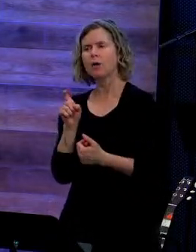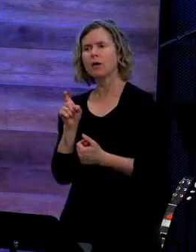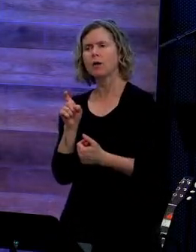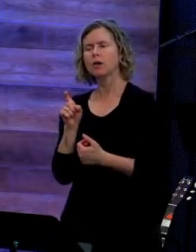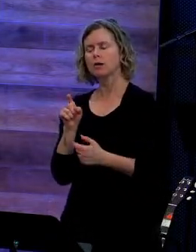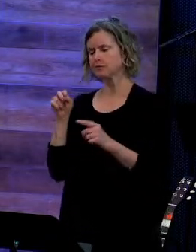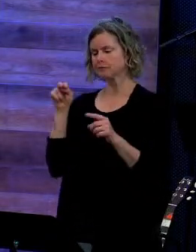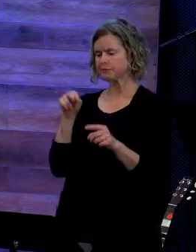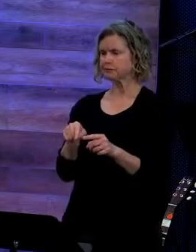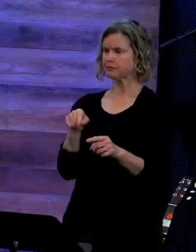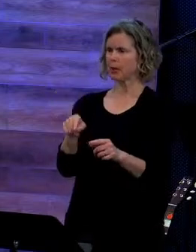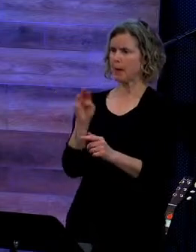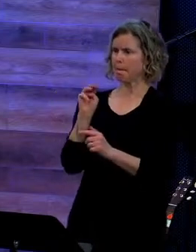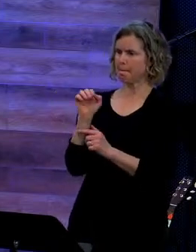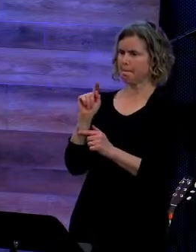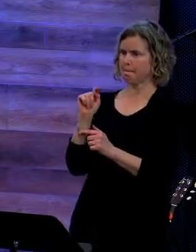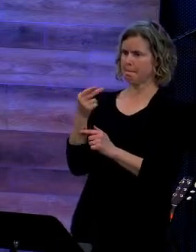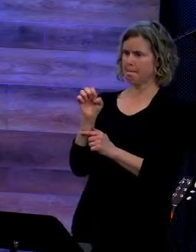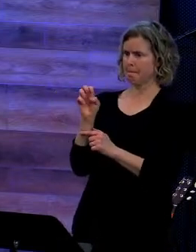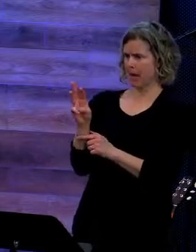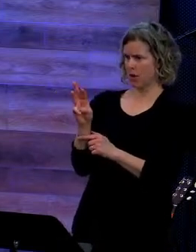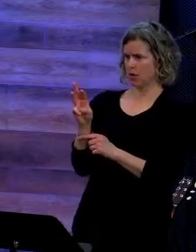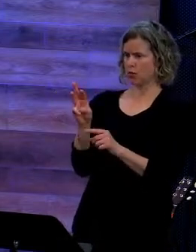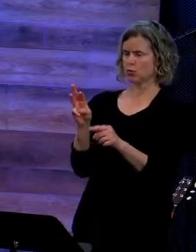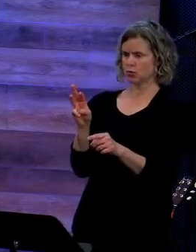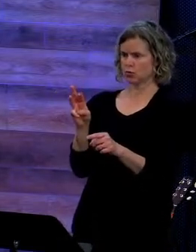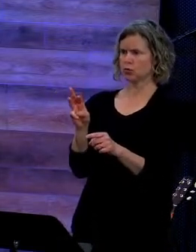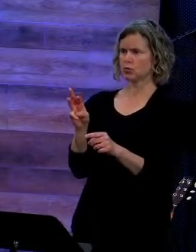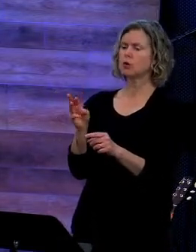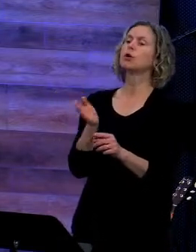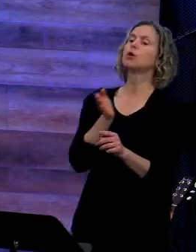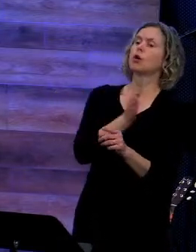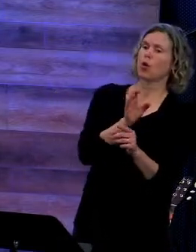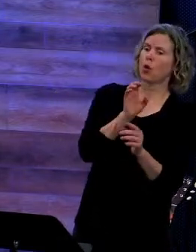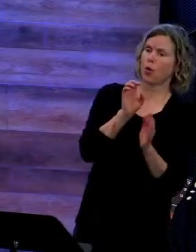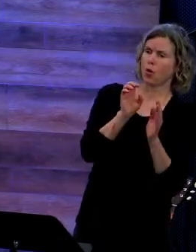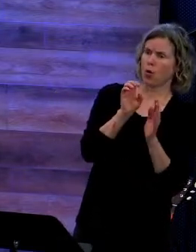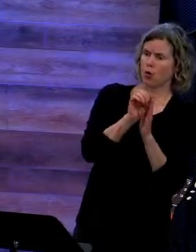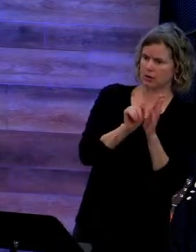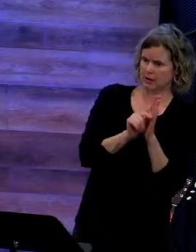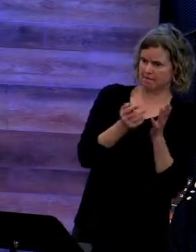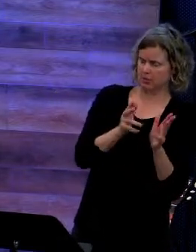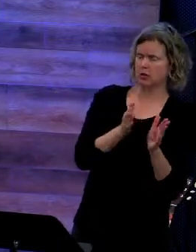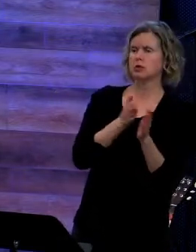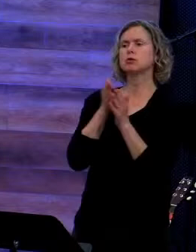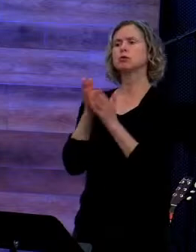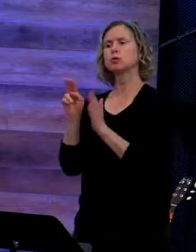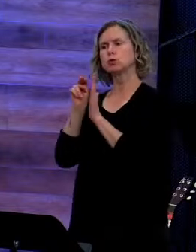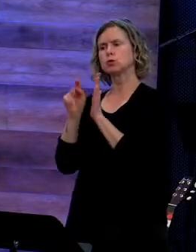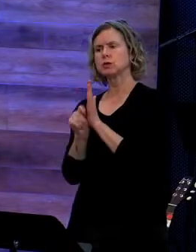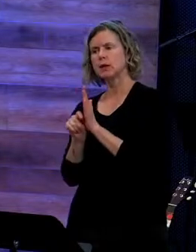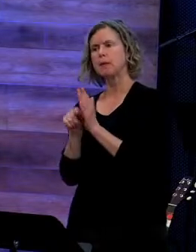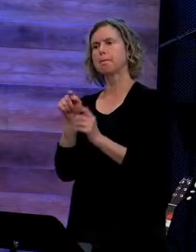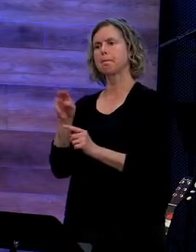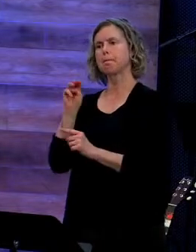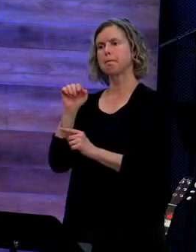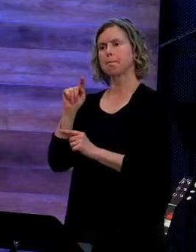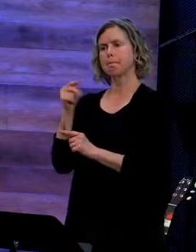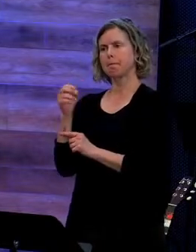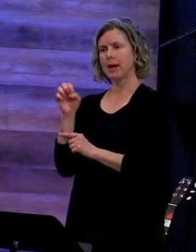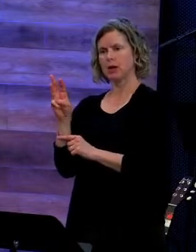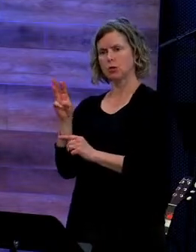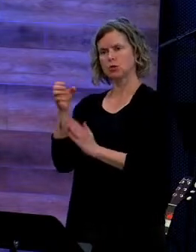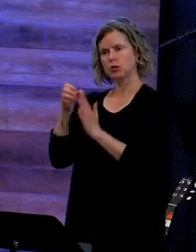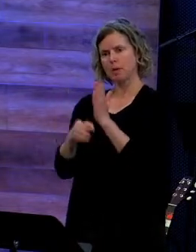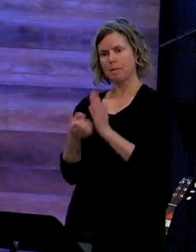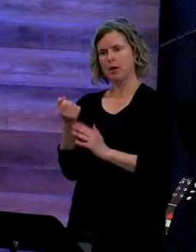Matthew in the New Testament. So we're in the first book of the Old Testament. Now let's go to the first book of the New Testament, Matthew chapter 11, where we see